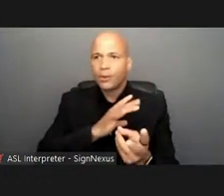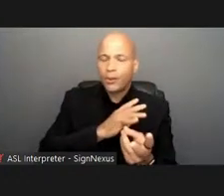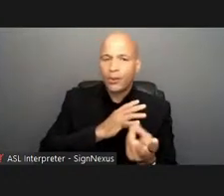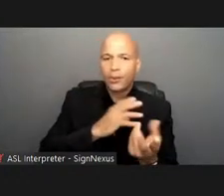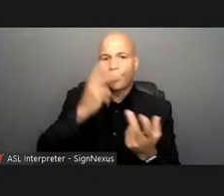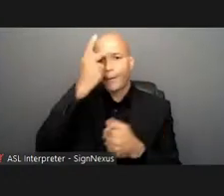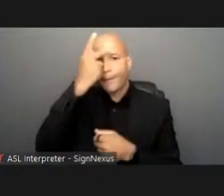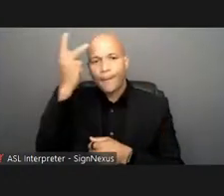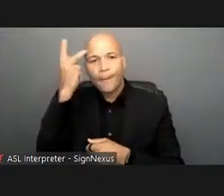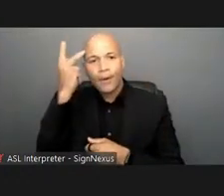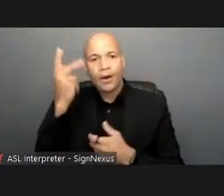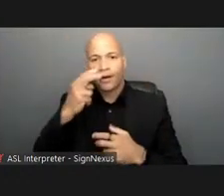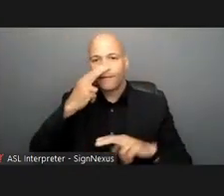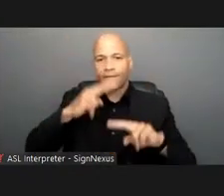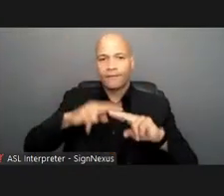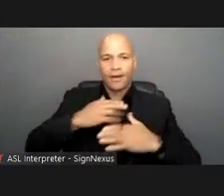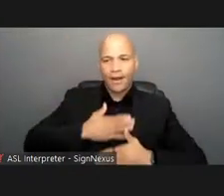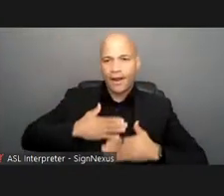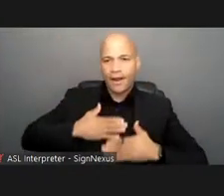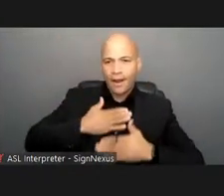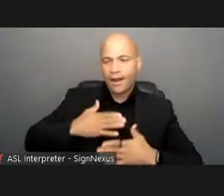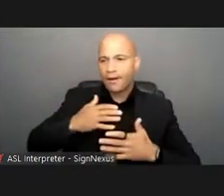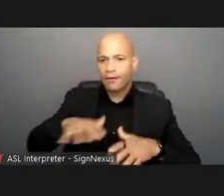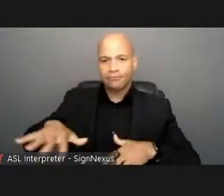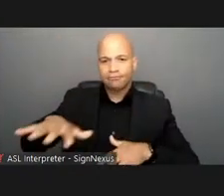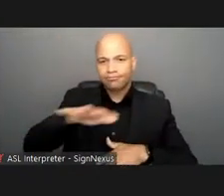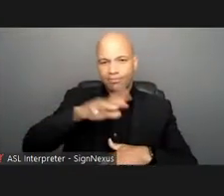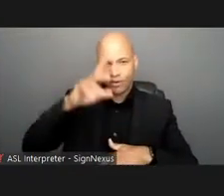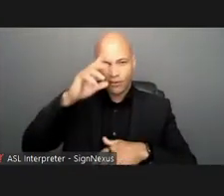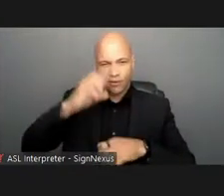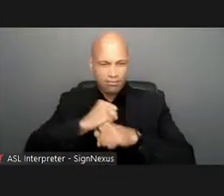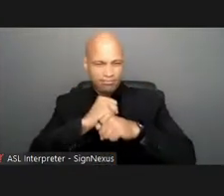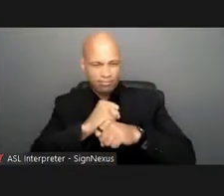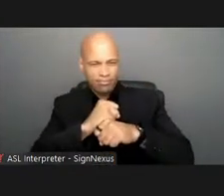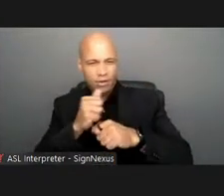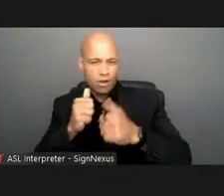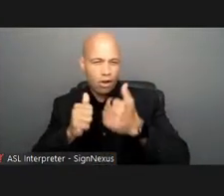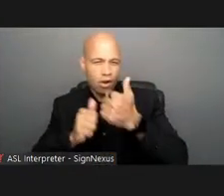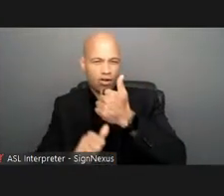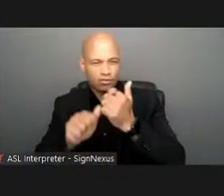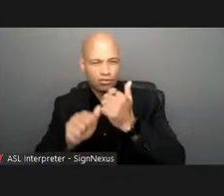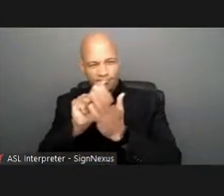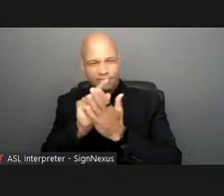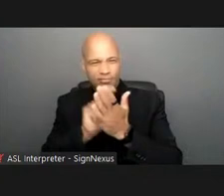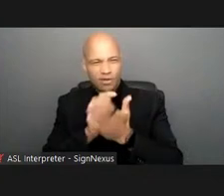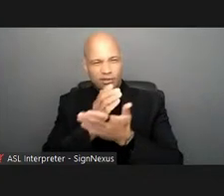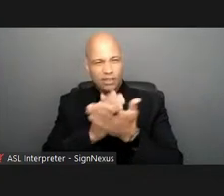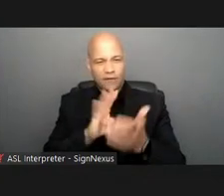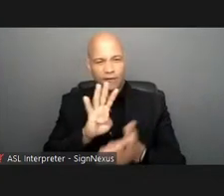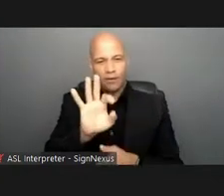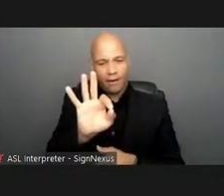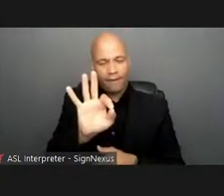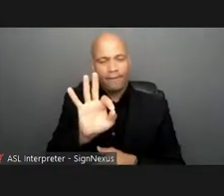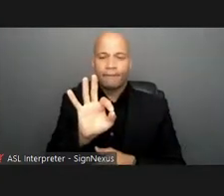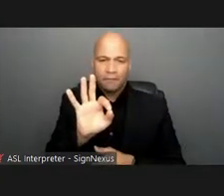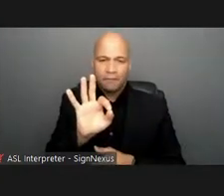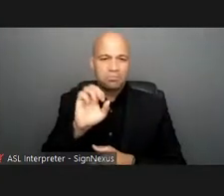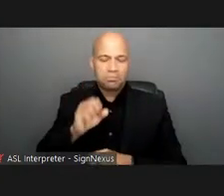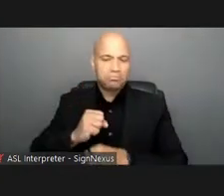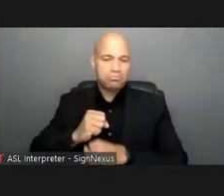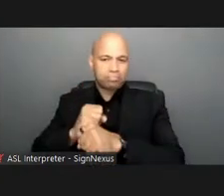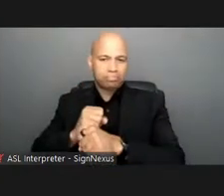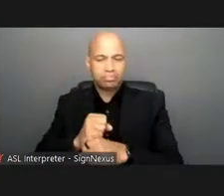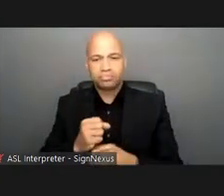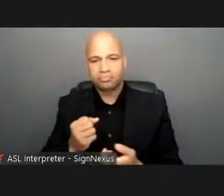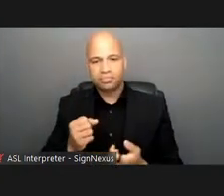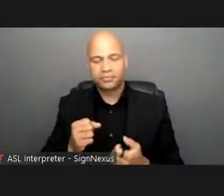park recreation area or refuge for protection under Section 4f Central Park in The High Line have